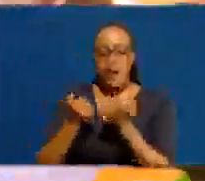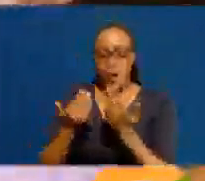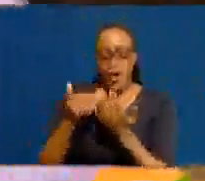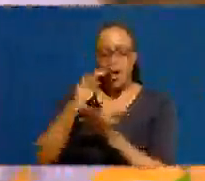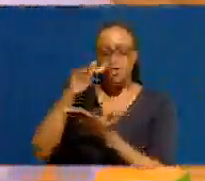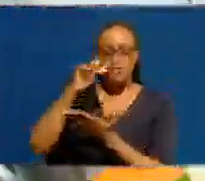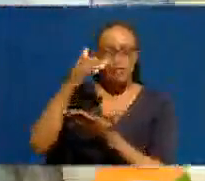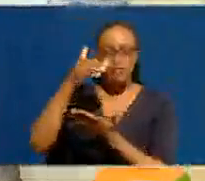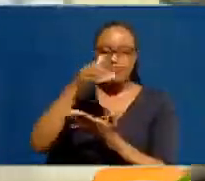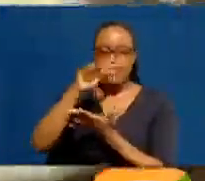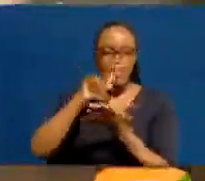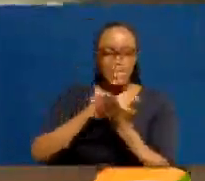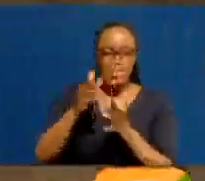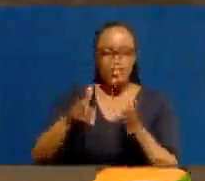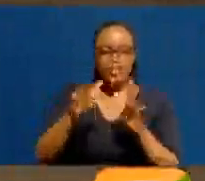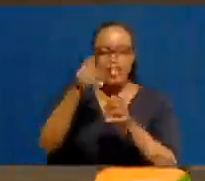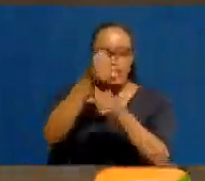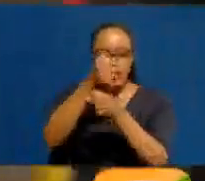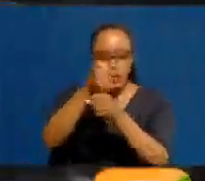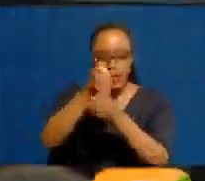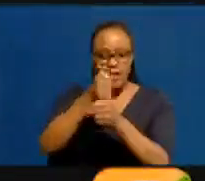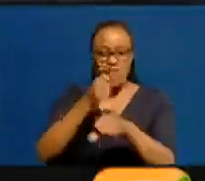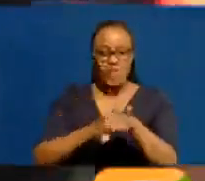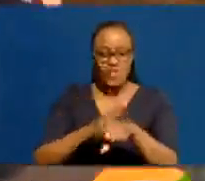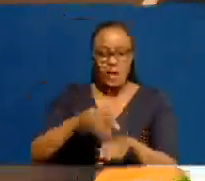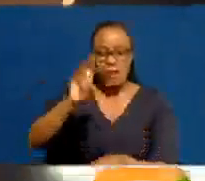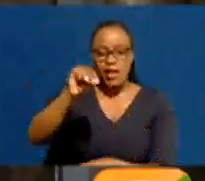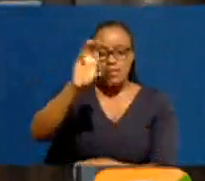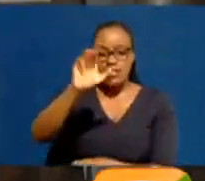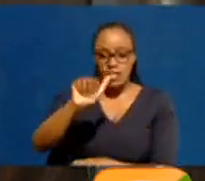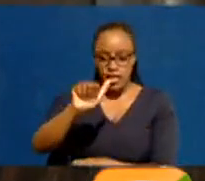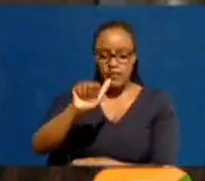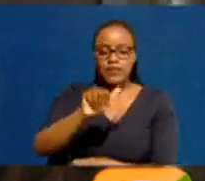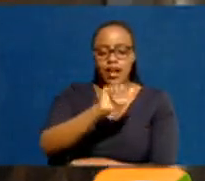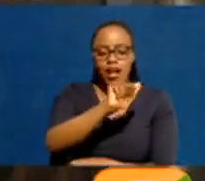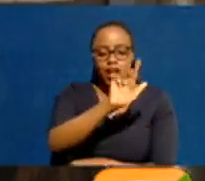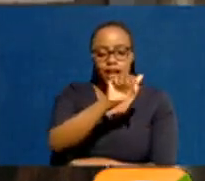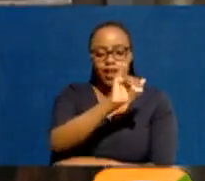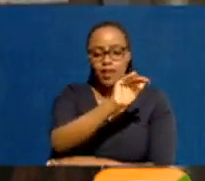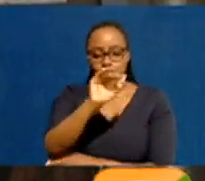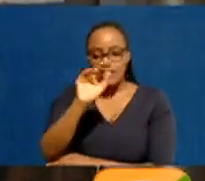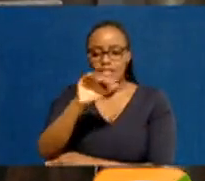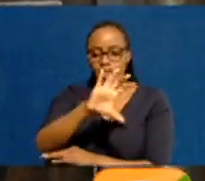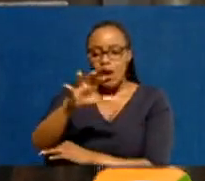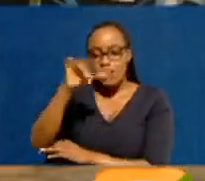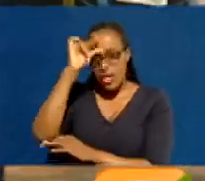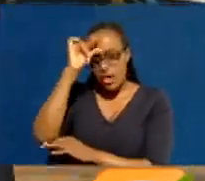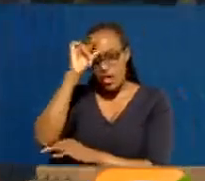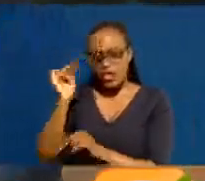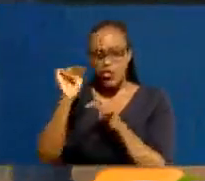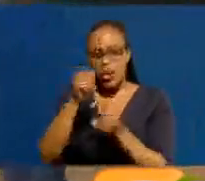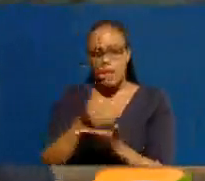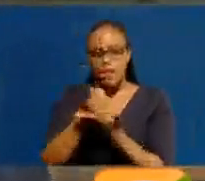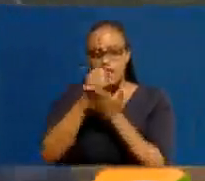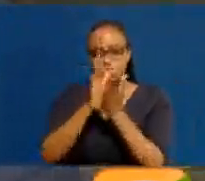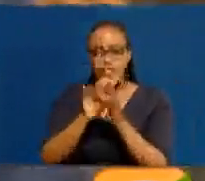mwa barabara. Operesheni hiyo imejiri wakati ambapo mwakilishi wodi wa Kileleshwa Robert Alai ameomba serikali ya kaunti kuingilia kati